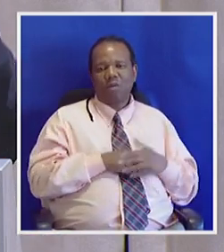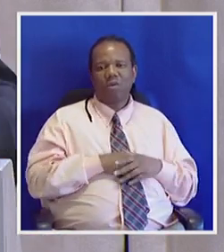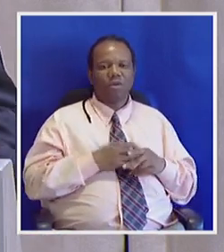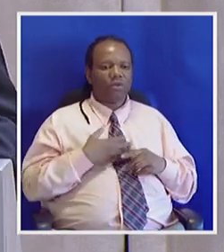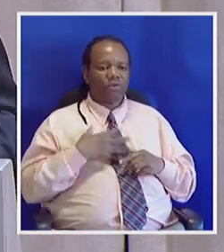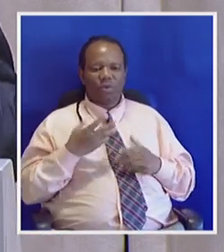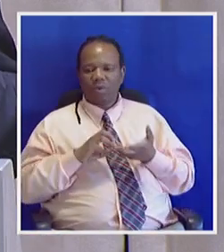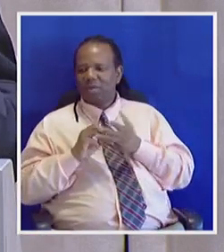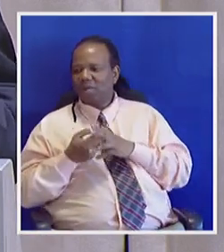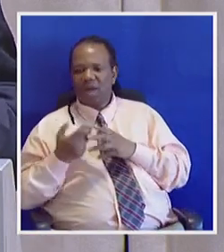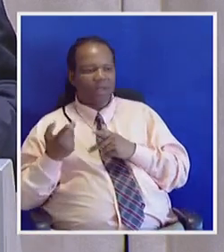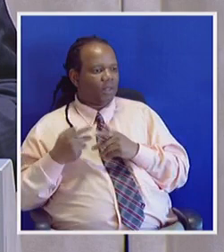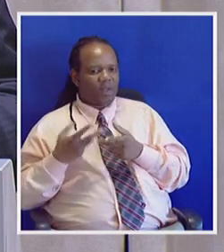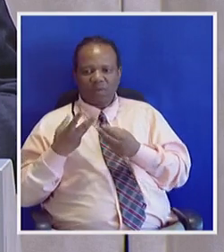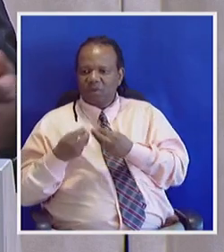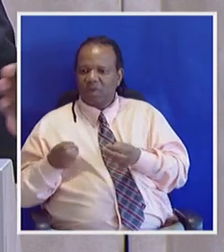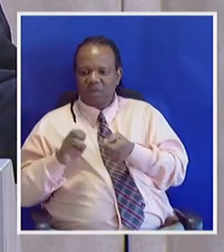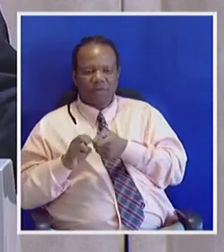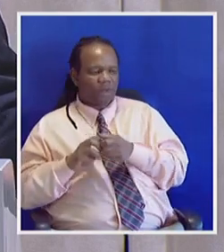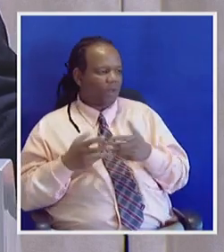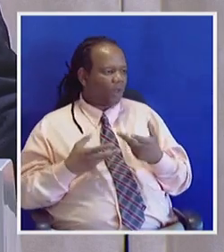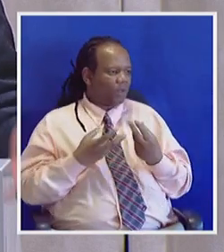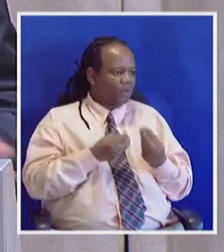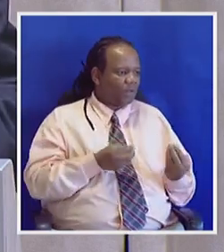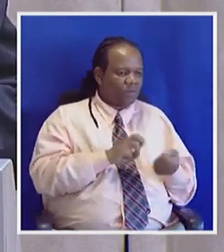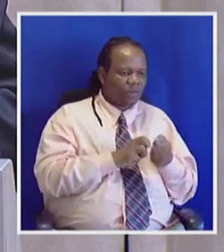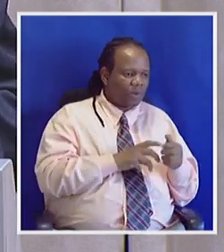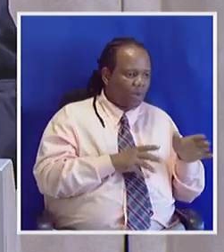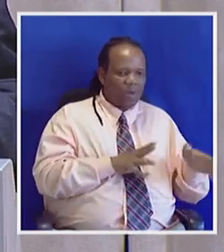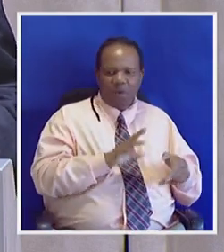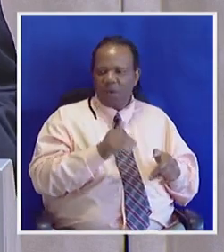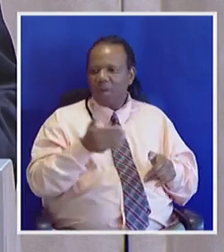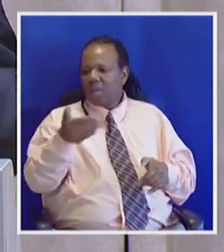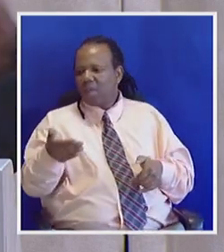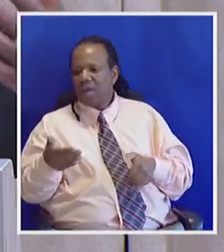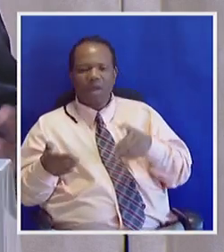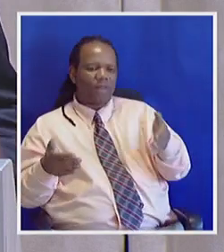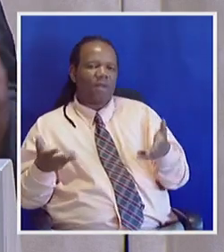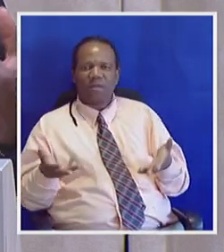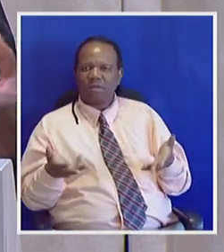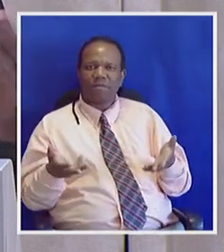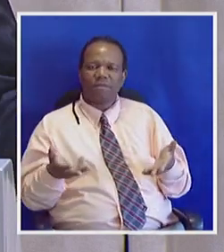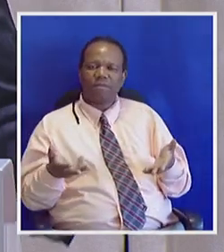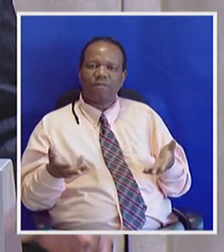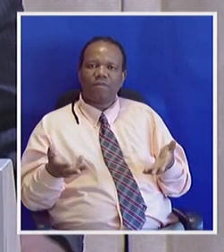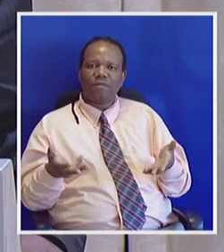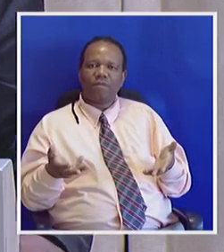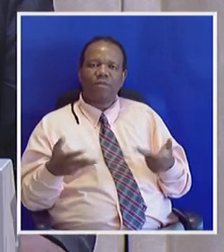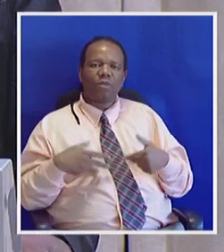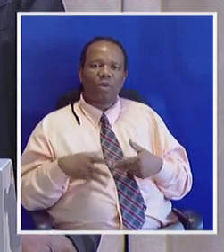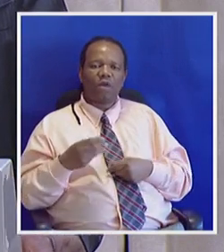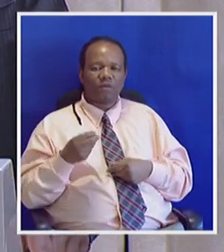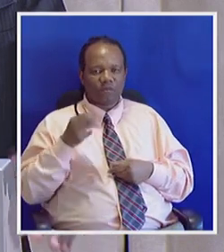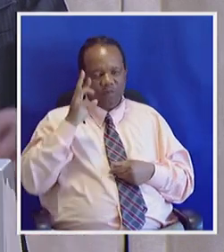quite a number of balls in the air, trying to resolve here and there. And remember, all this is happening as